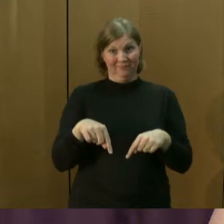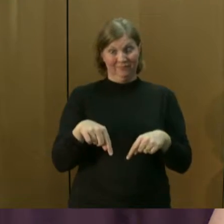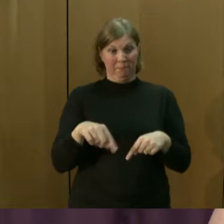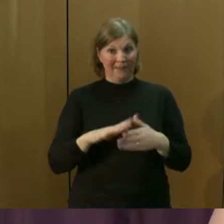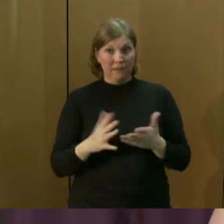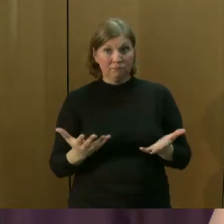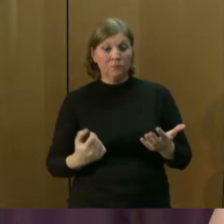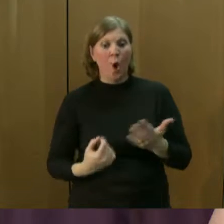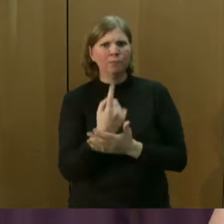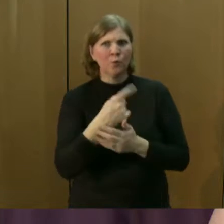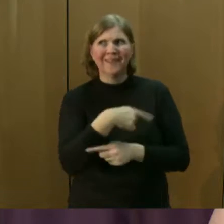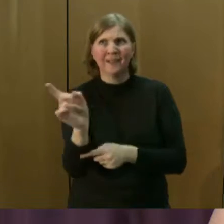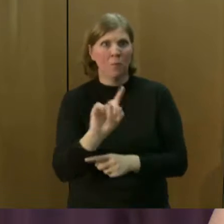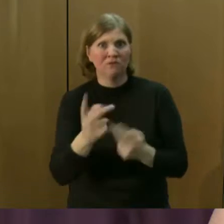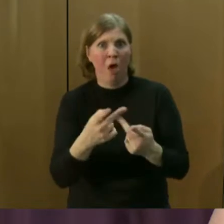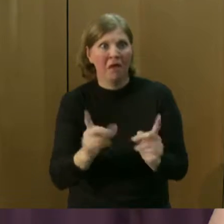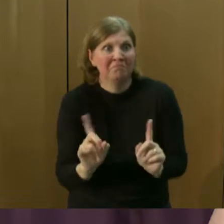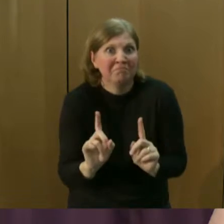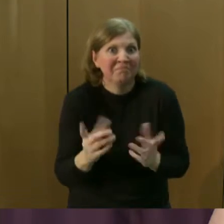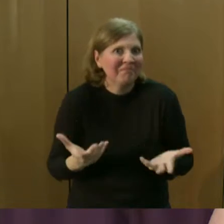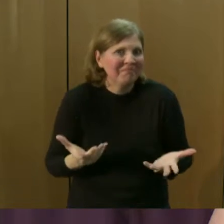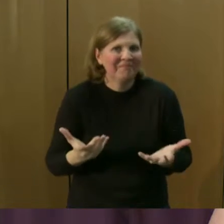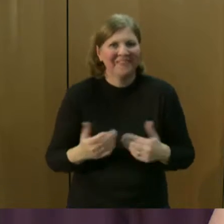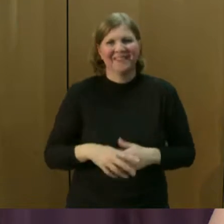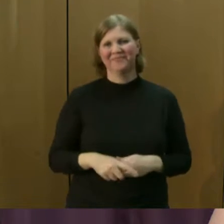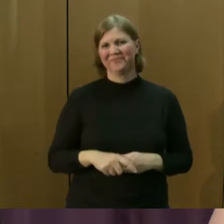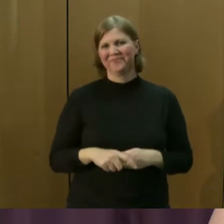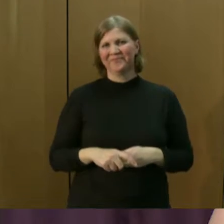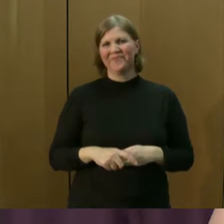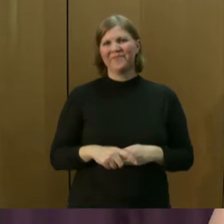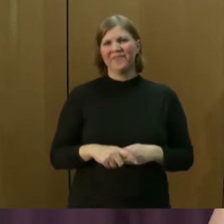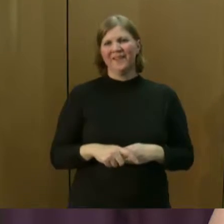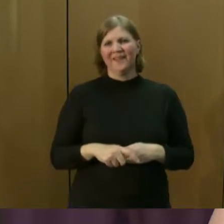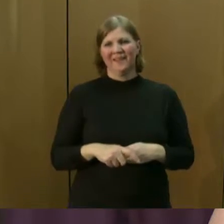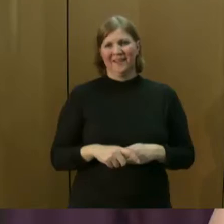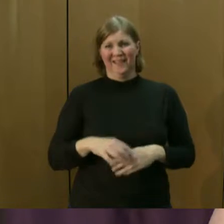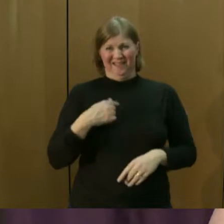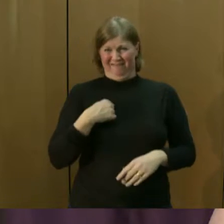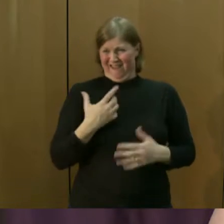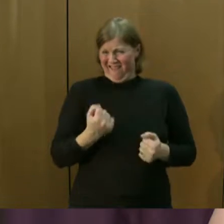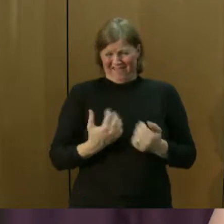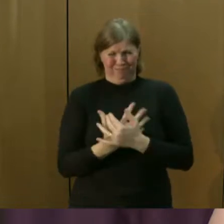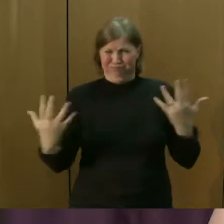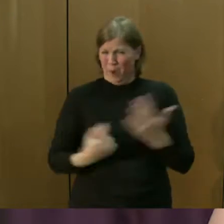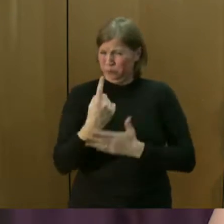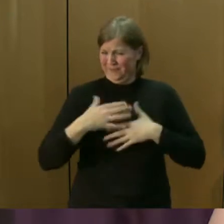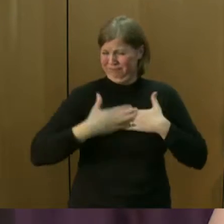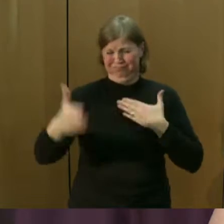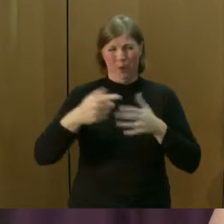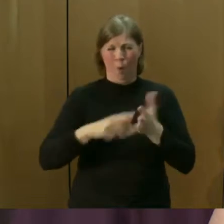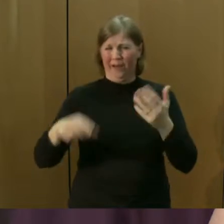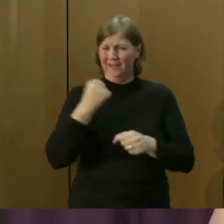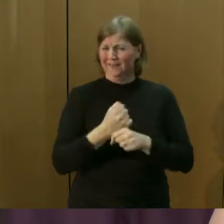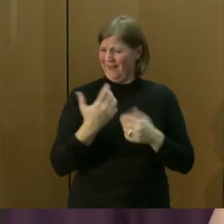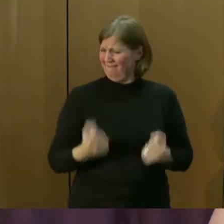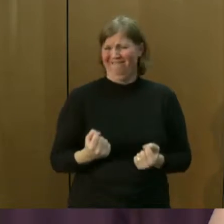sure this discussion will cover some more of the opportunities available. But we have all sorts of things happening during August that you can take advantage of, and getting in touch with